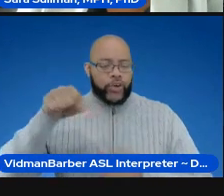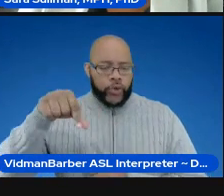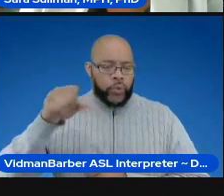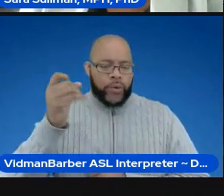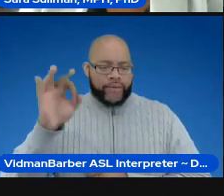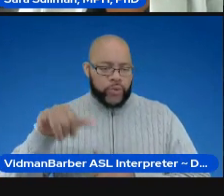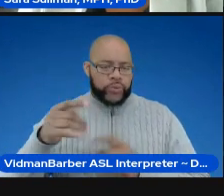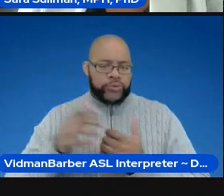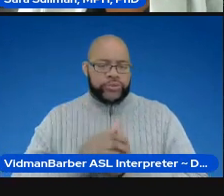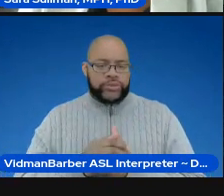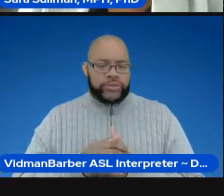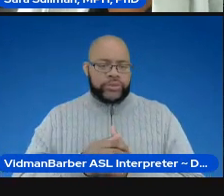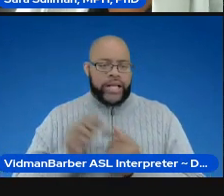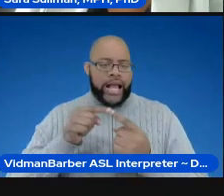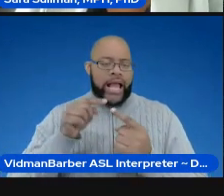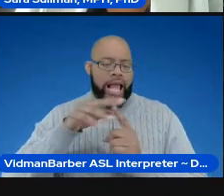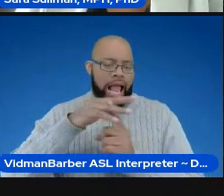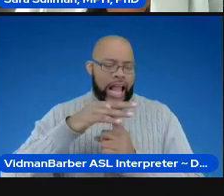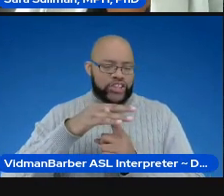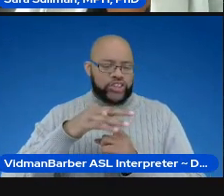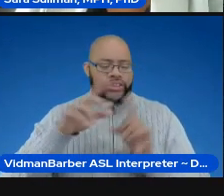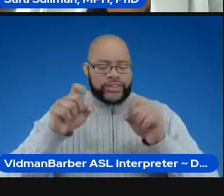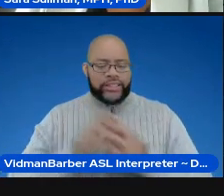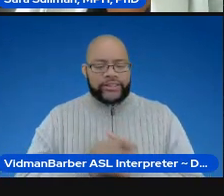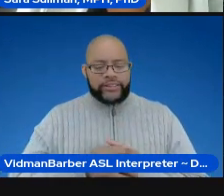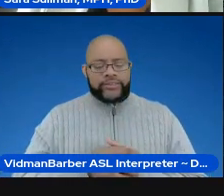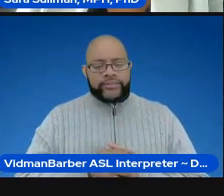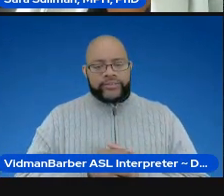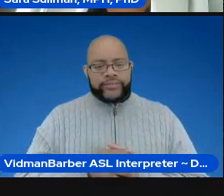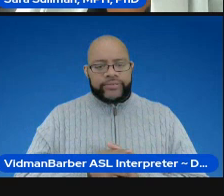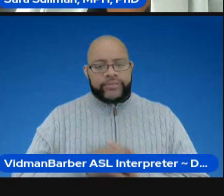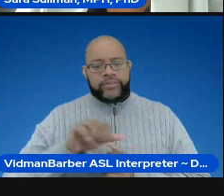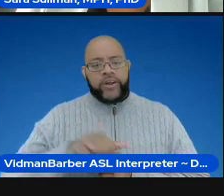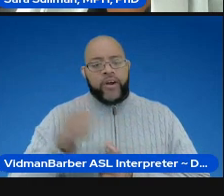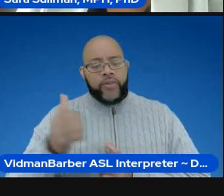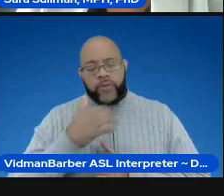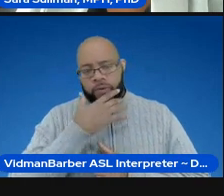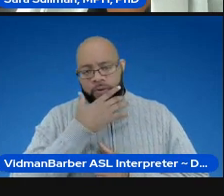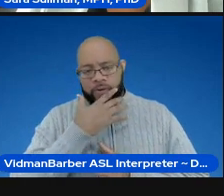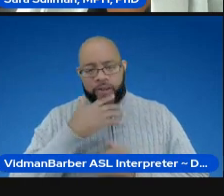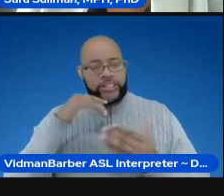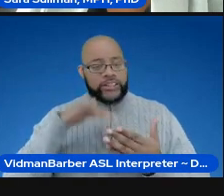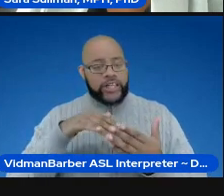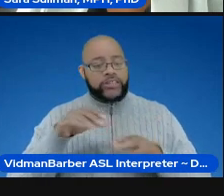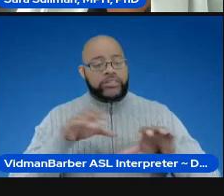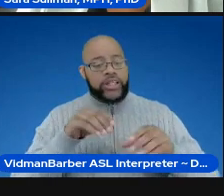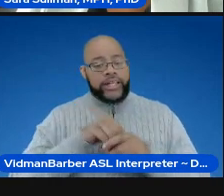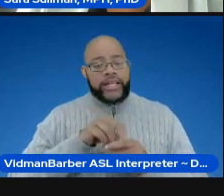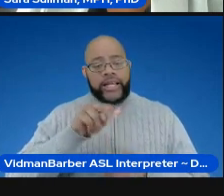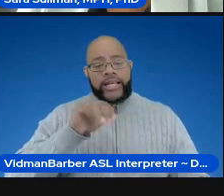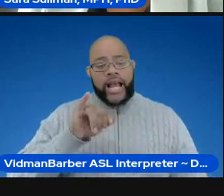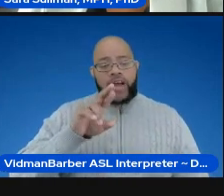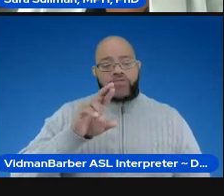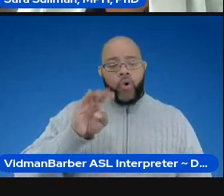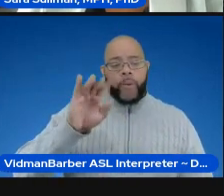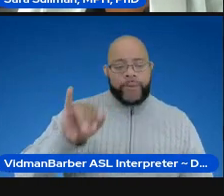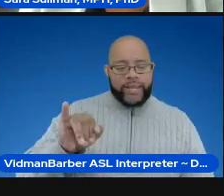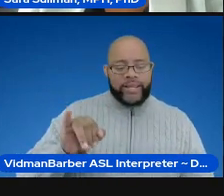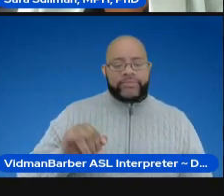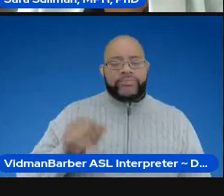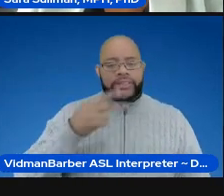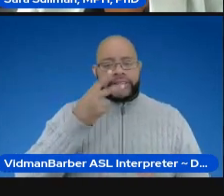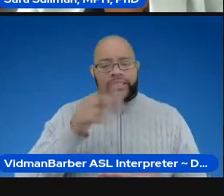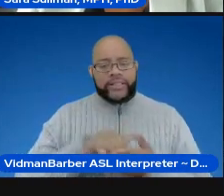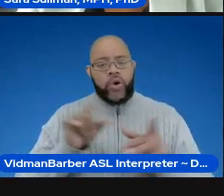these antigen tests. And the other study was performed in Nairobi, and you can see that